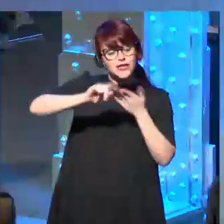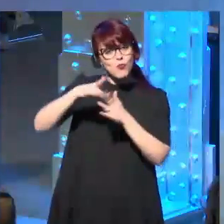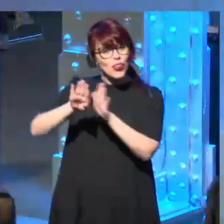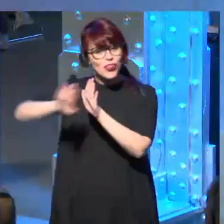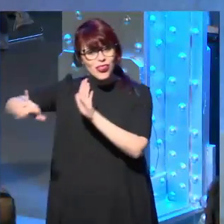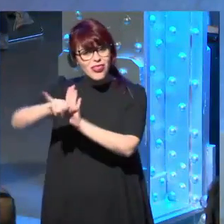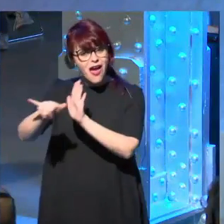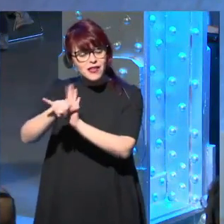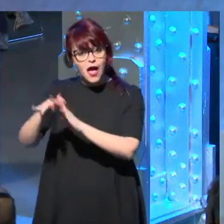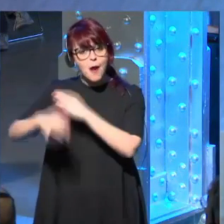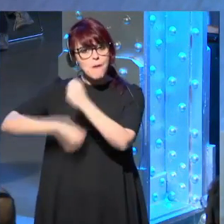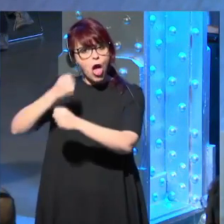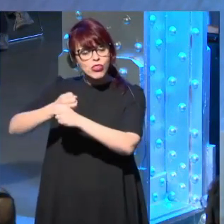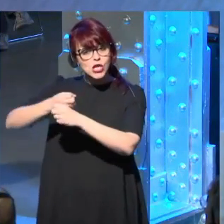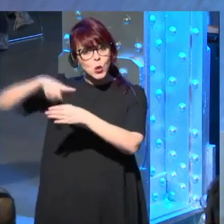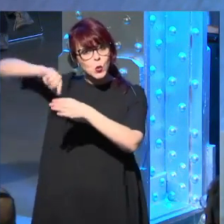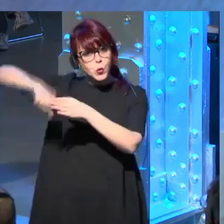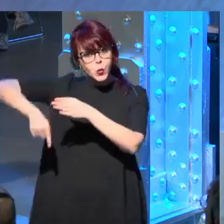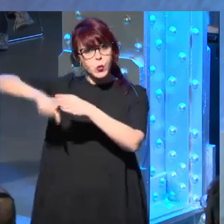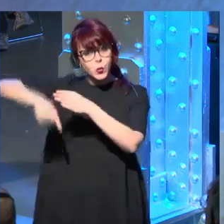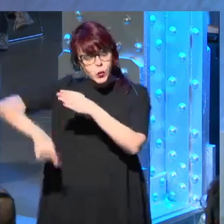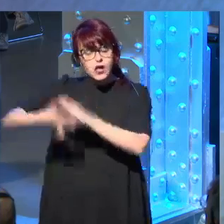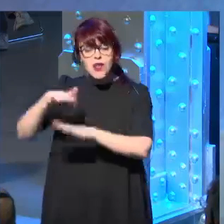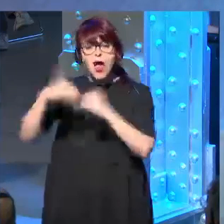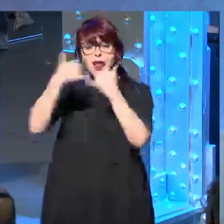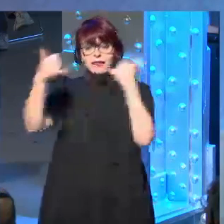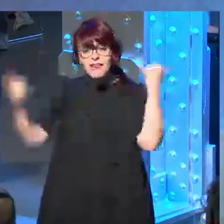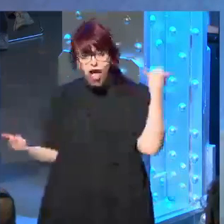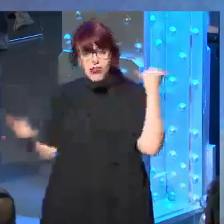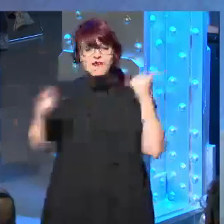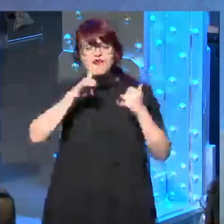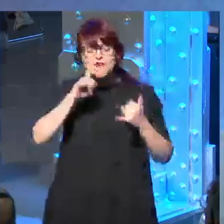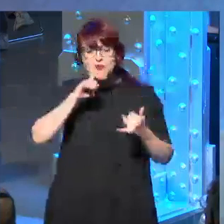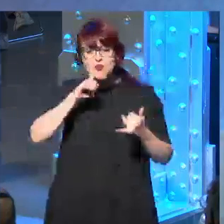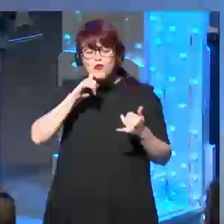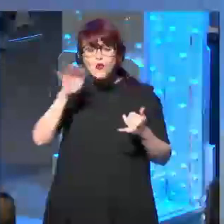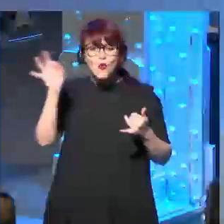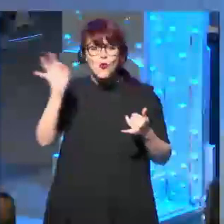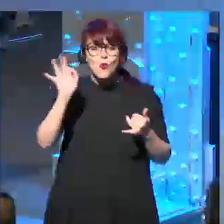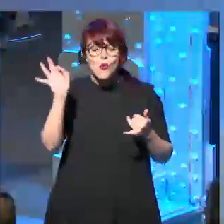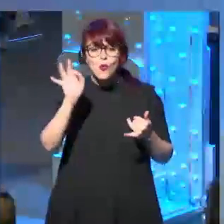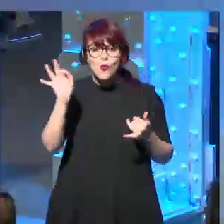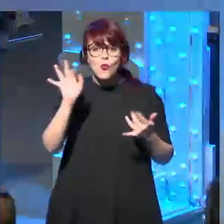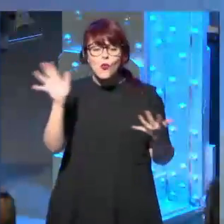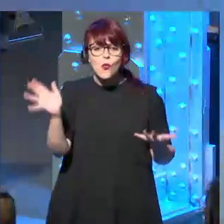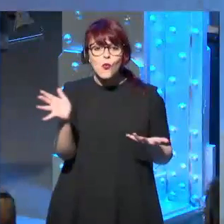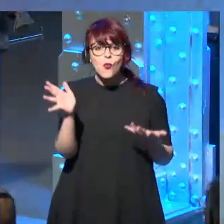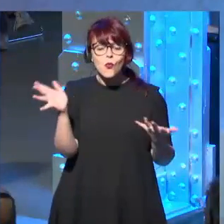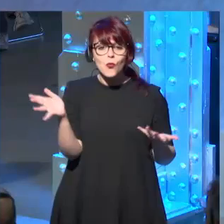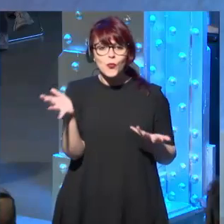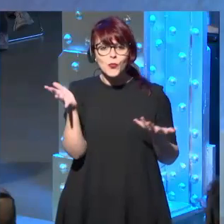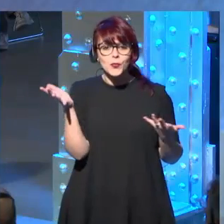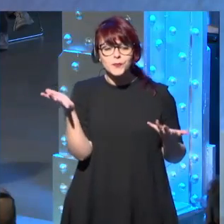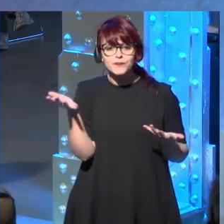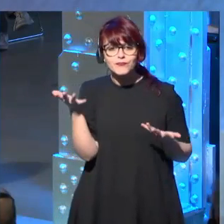we have some electricity? Can we have some water? Sort of a friendship or a relation developed. And then before they leave, it took